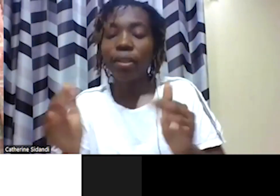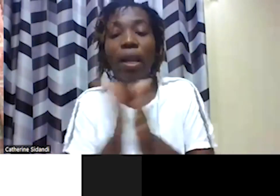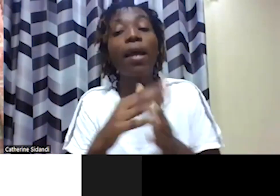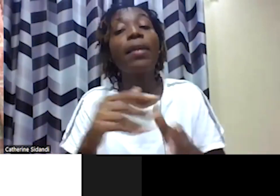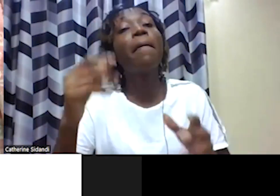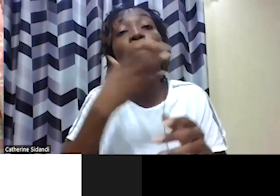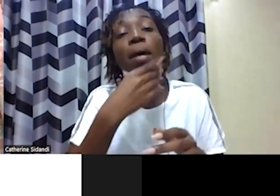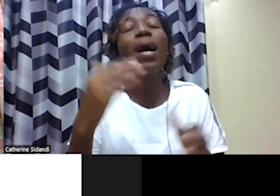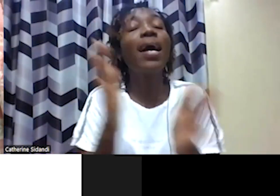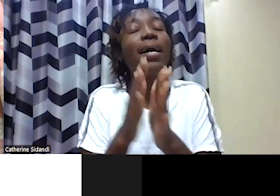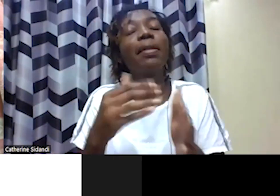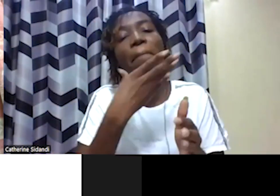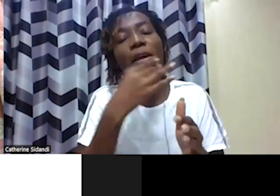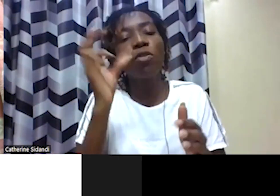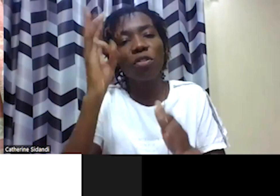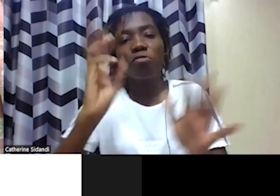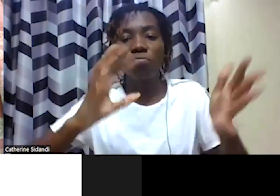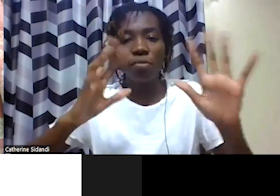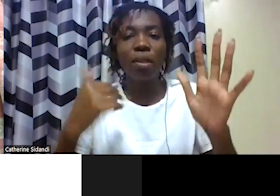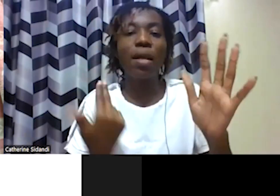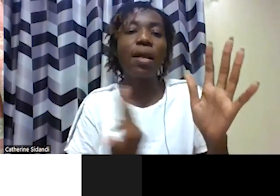to cheer us. We need